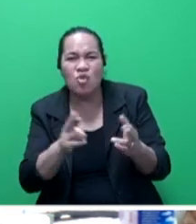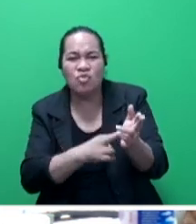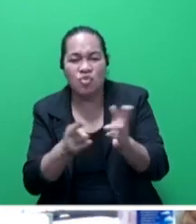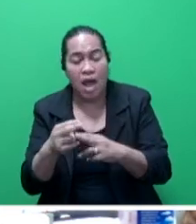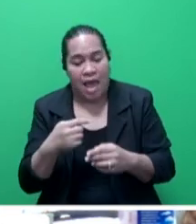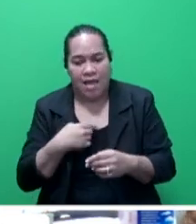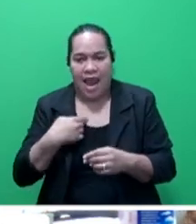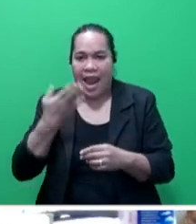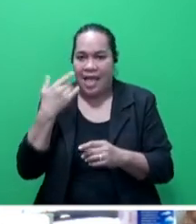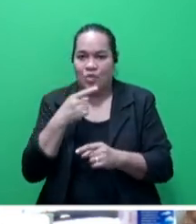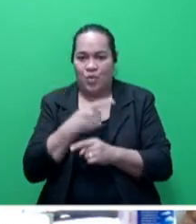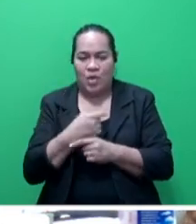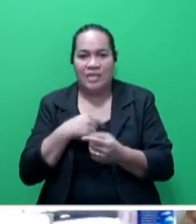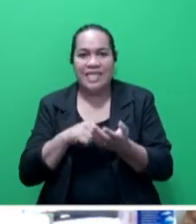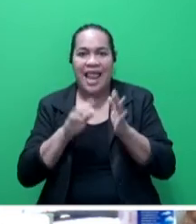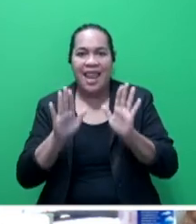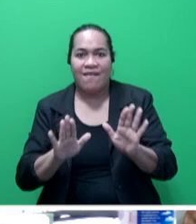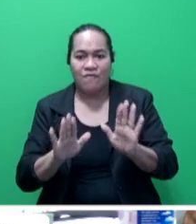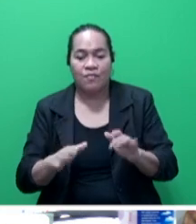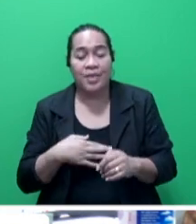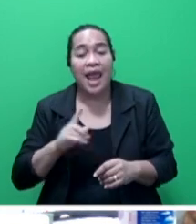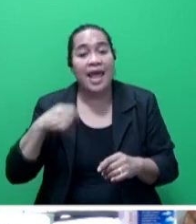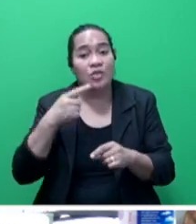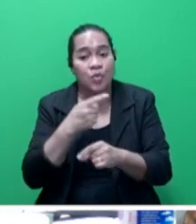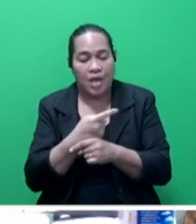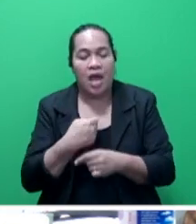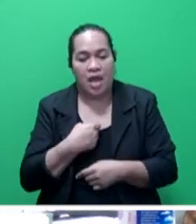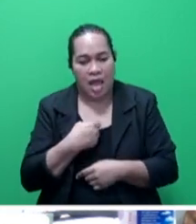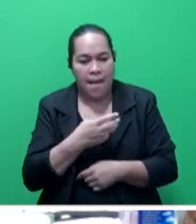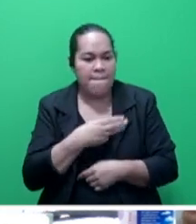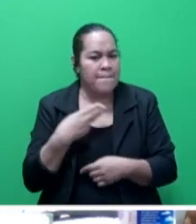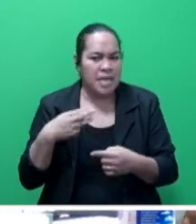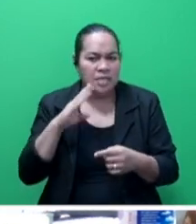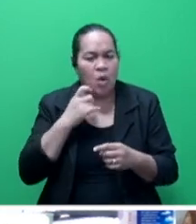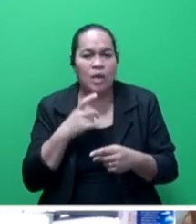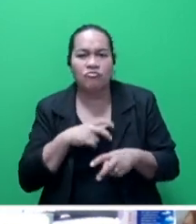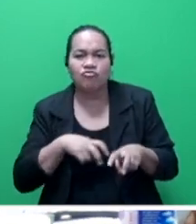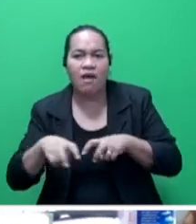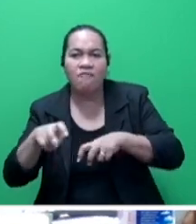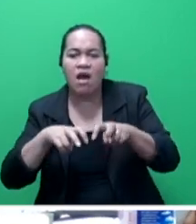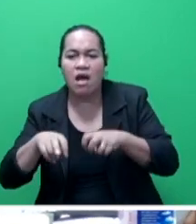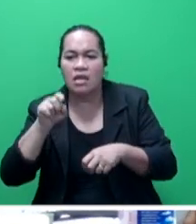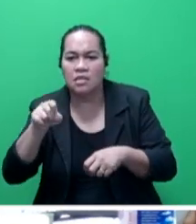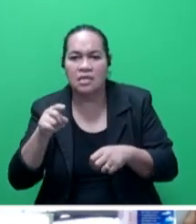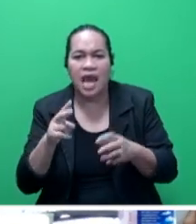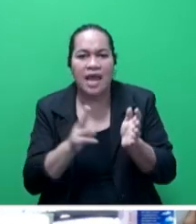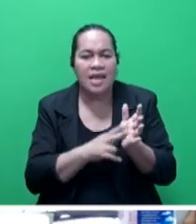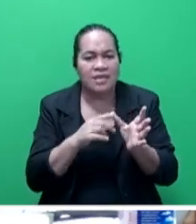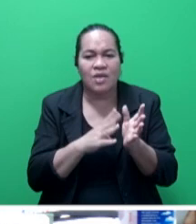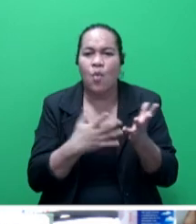Teilevu last week in Sawa village, and next week the Minister will also be traveling to Nasembitu